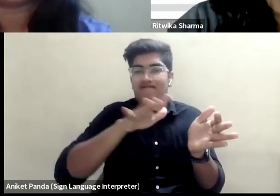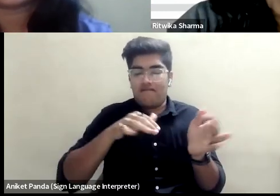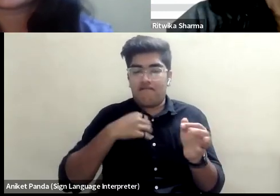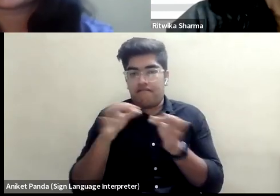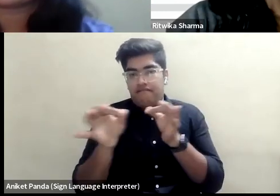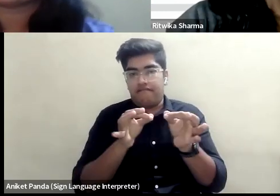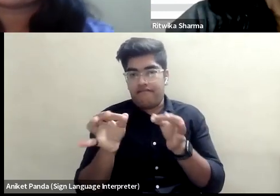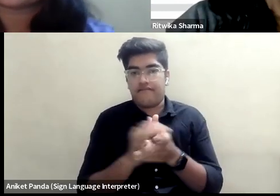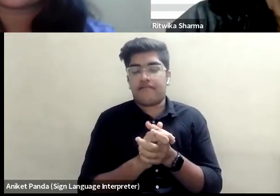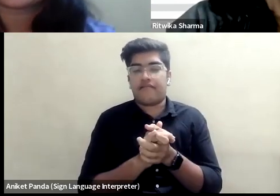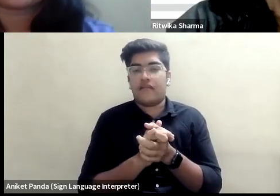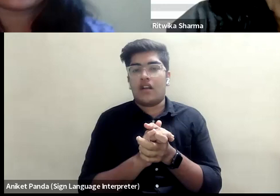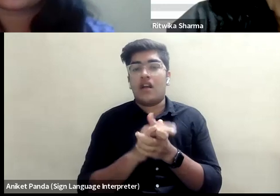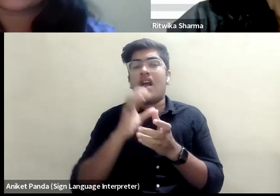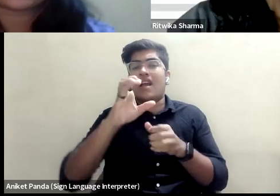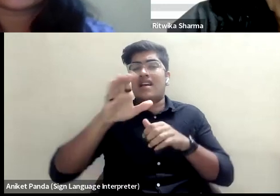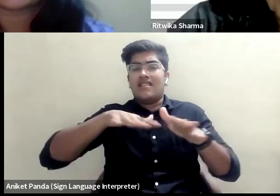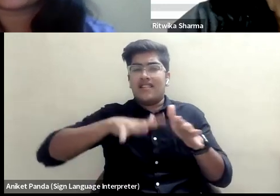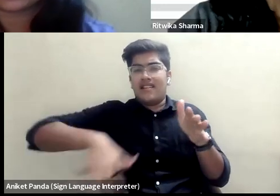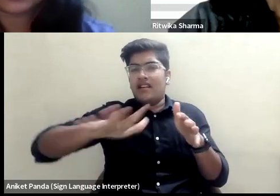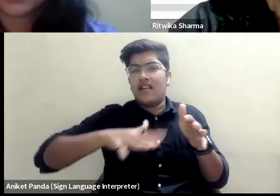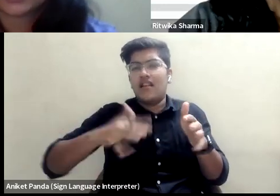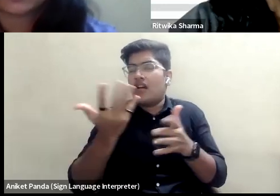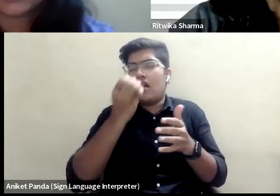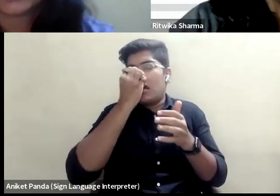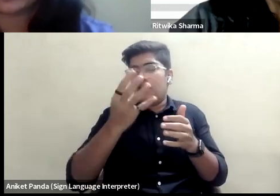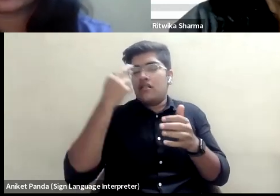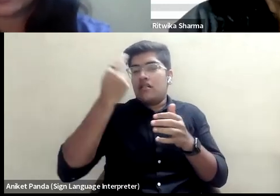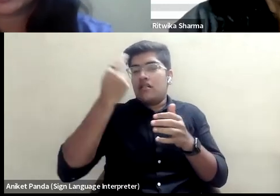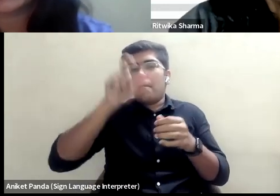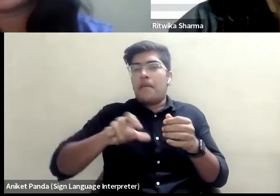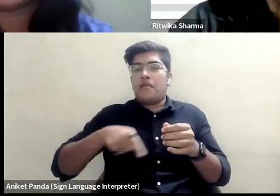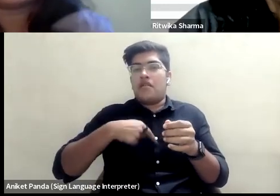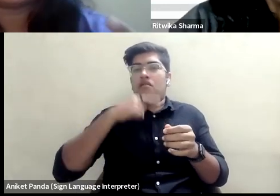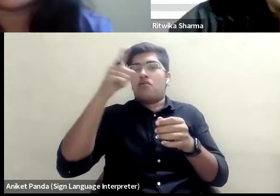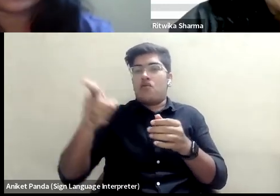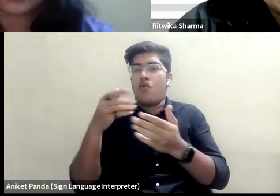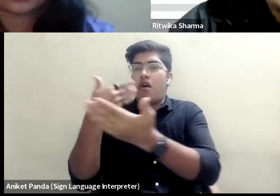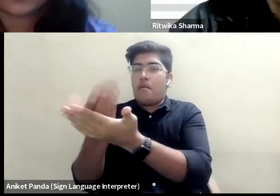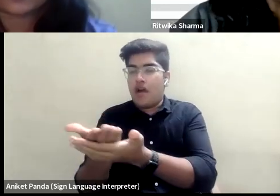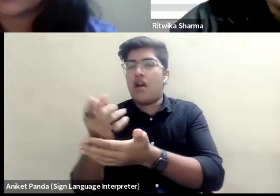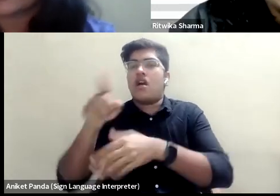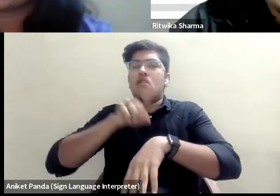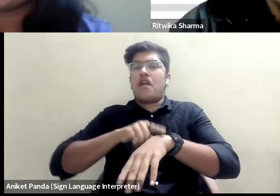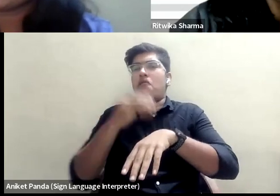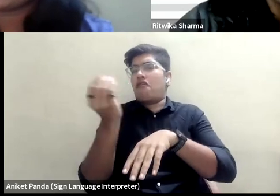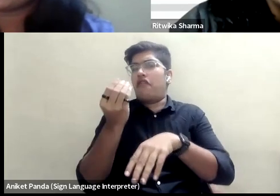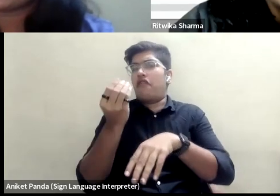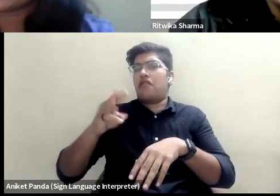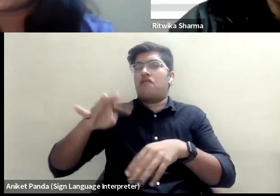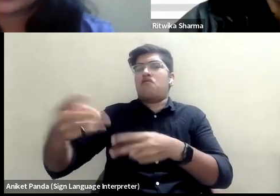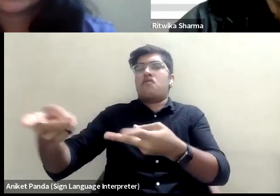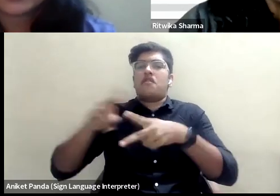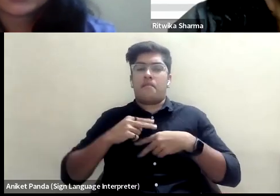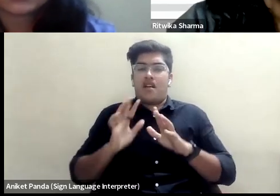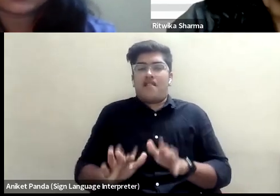The urban areas are a little more comfortable because you go and apply for it, and the agent will take that much time, and he'll get back to you whenever he can.